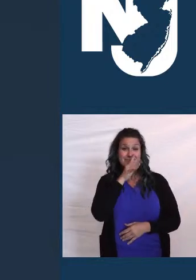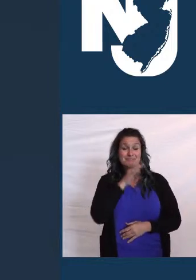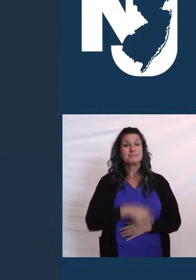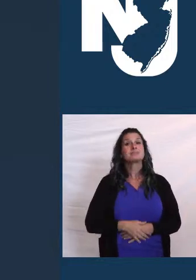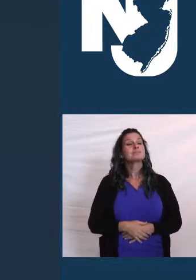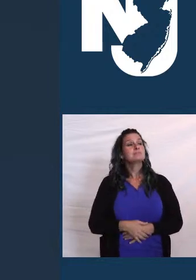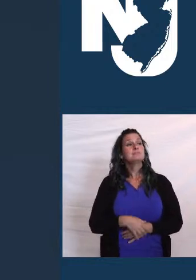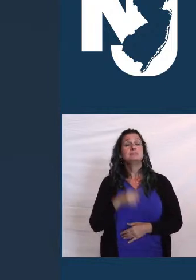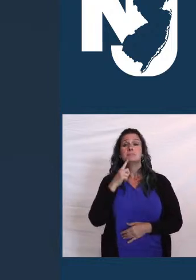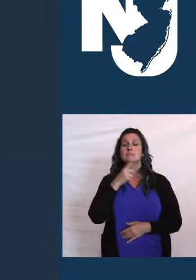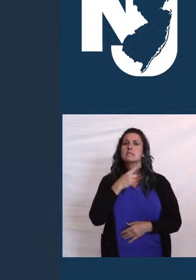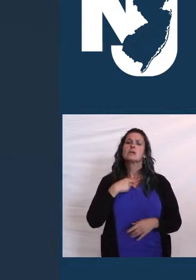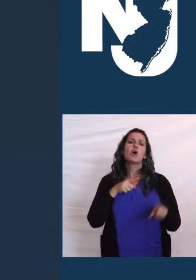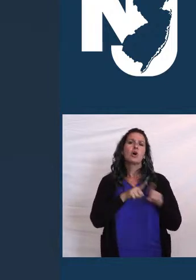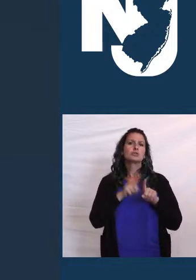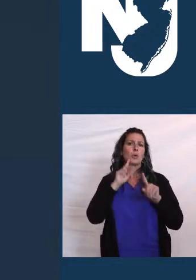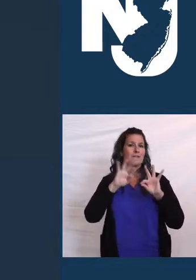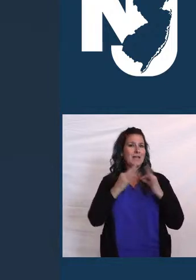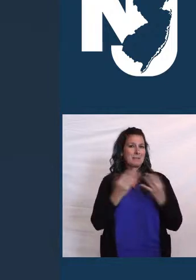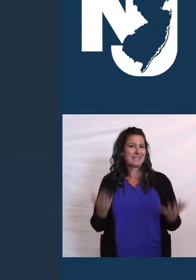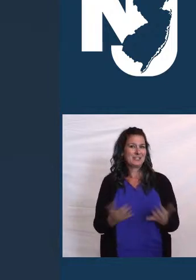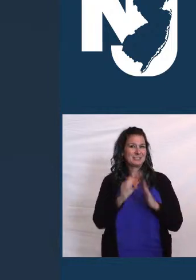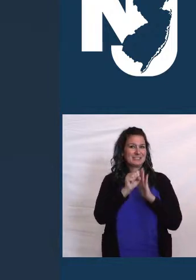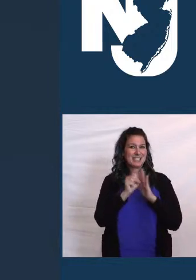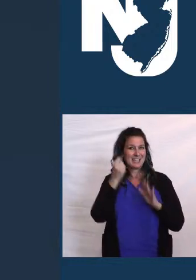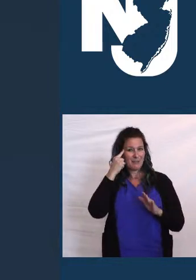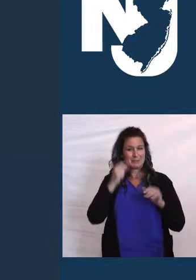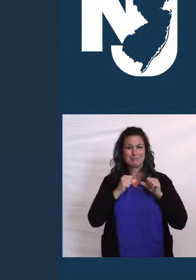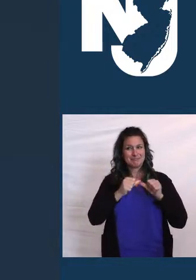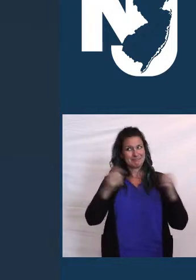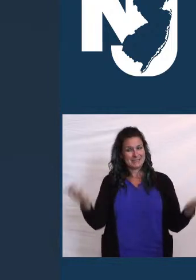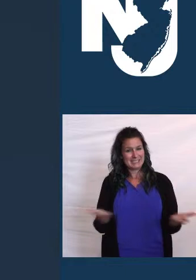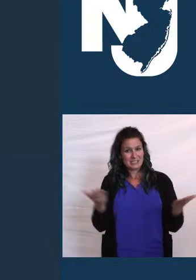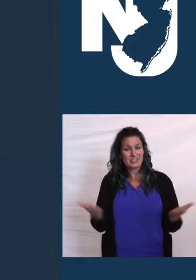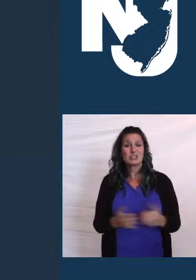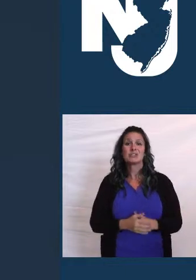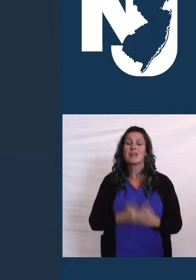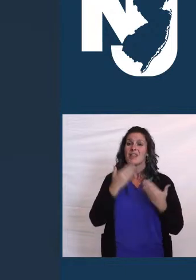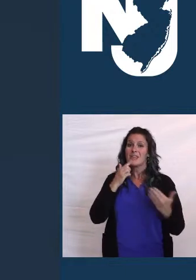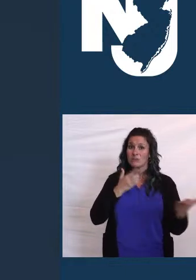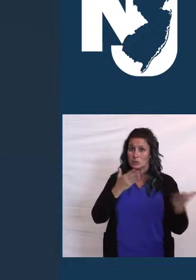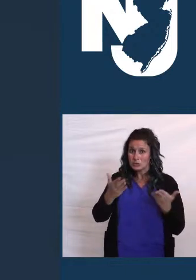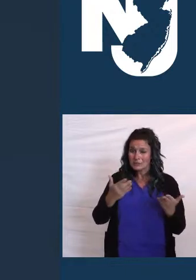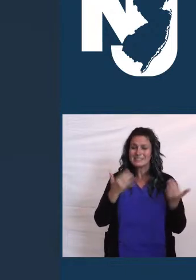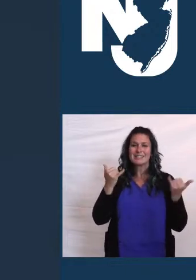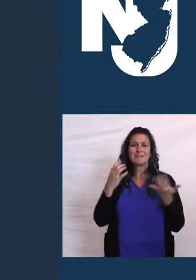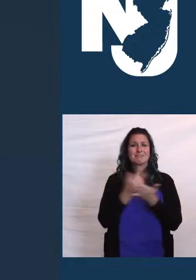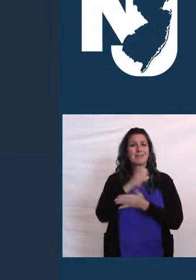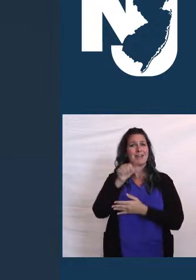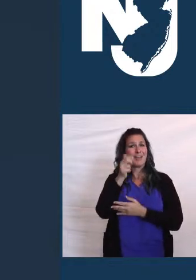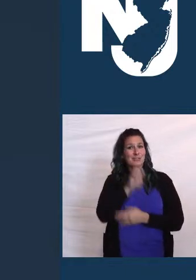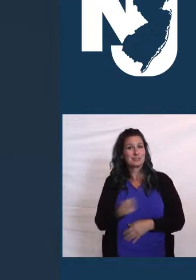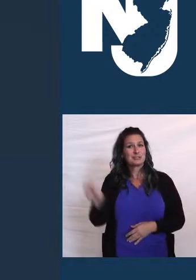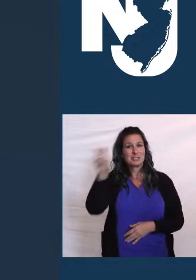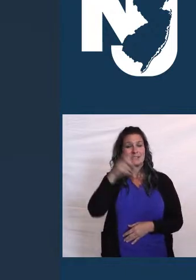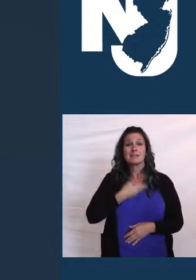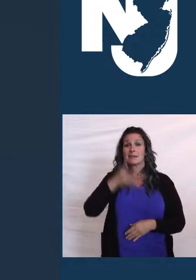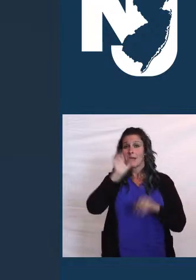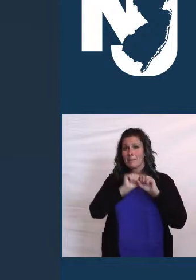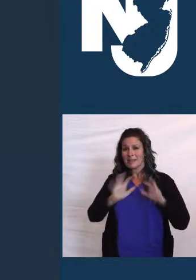her family and state government. We thank her for her service, and we know she's on another journey, and may God bless and watch over